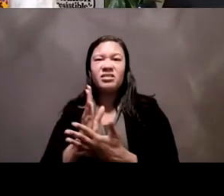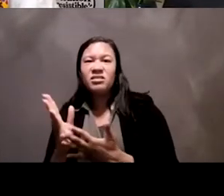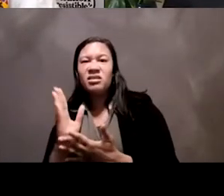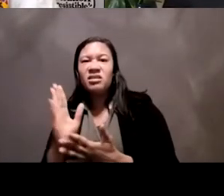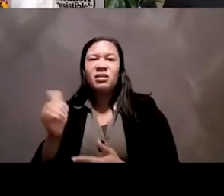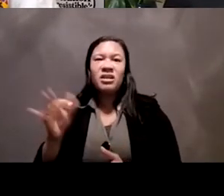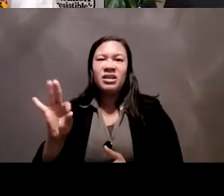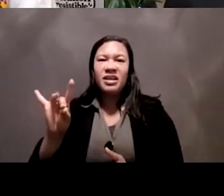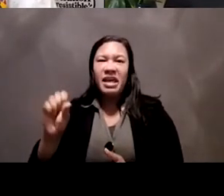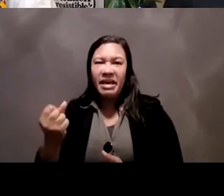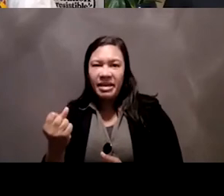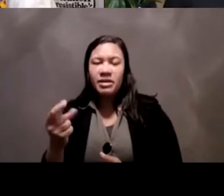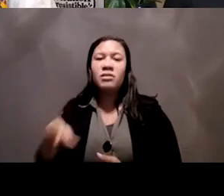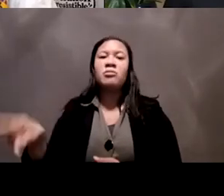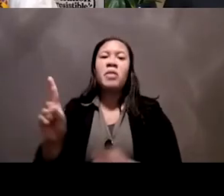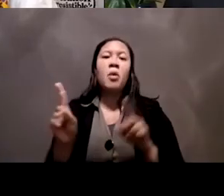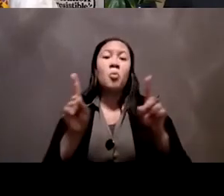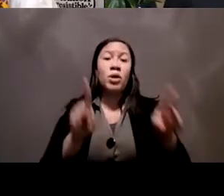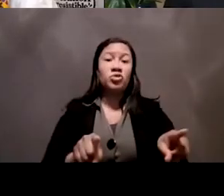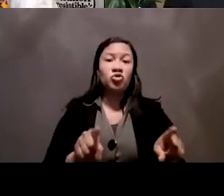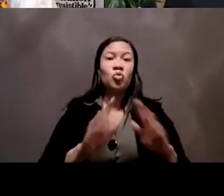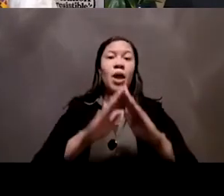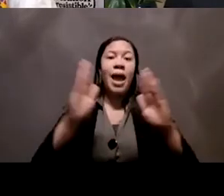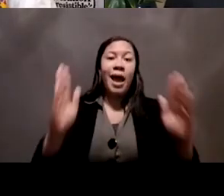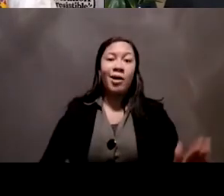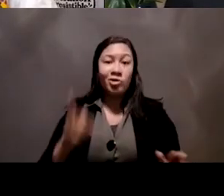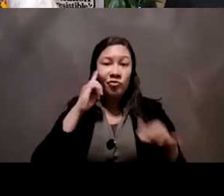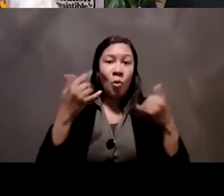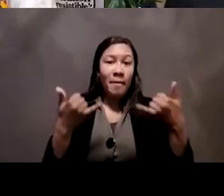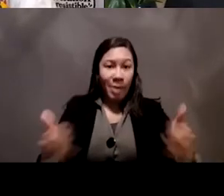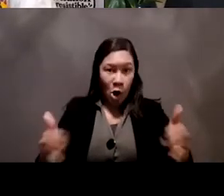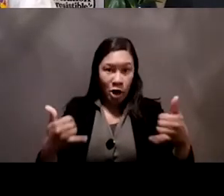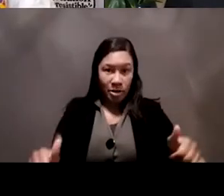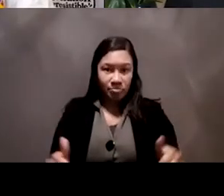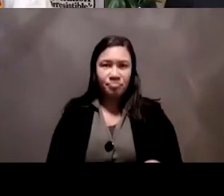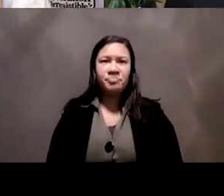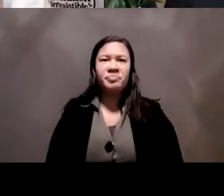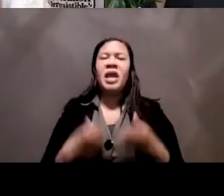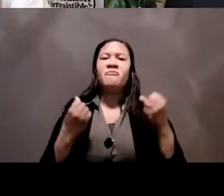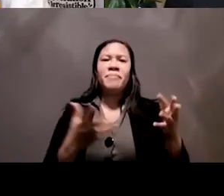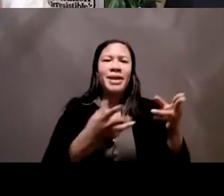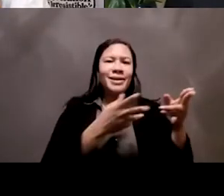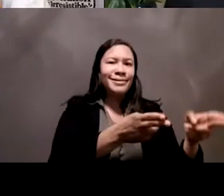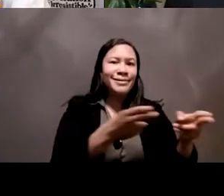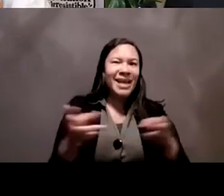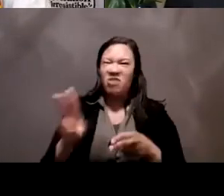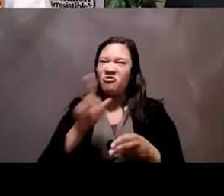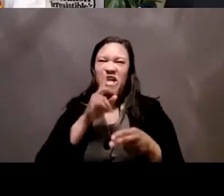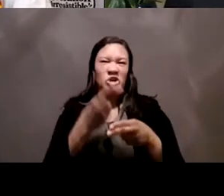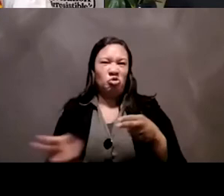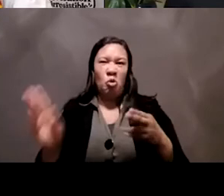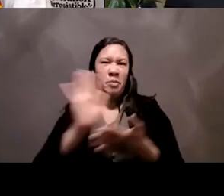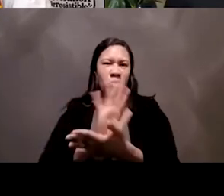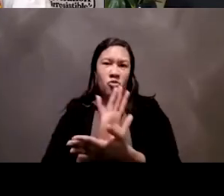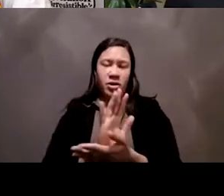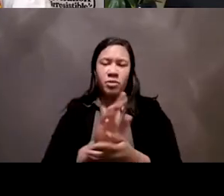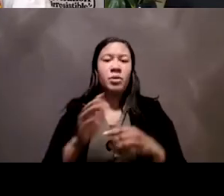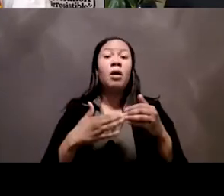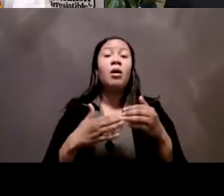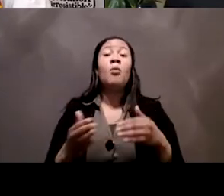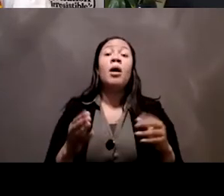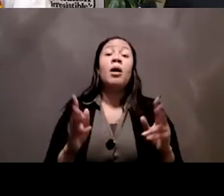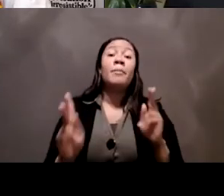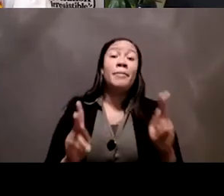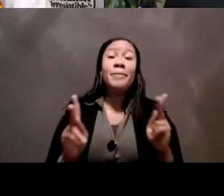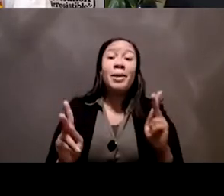there are just so many scenes in this short film, essentially, where people are dancing and having